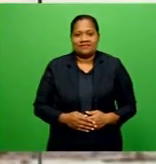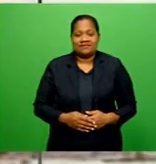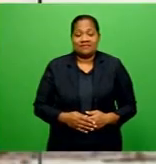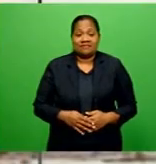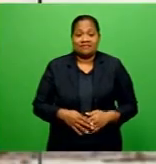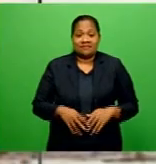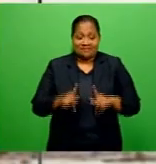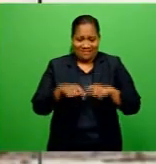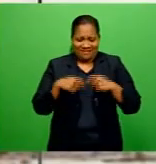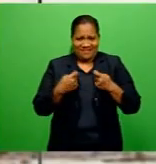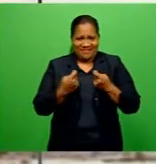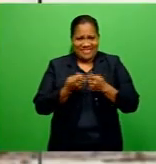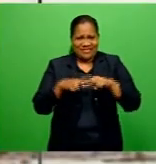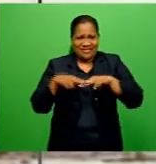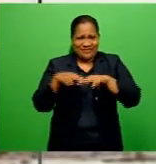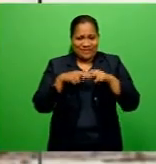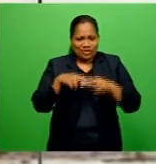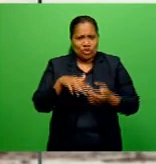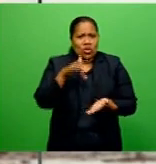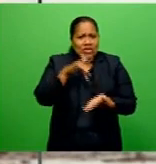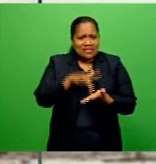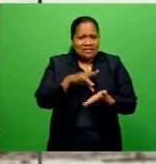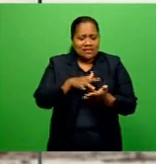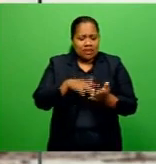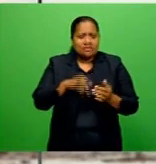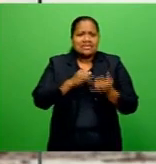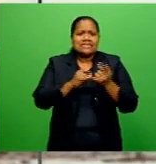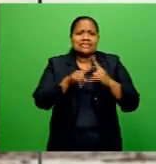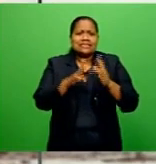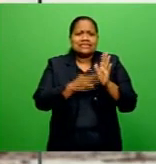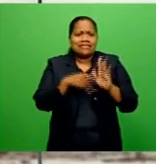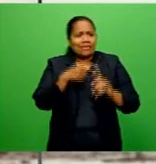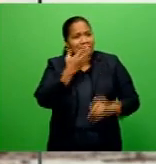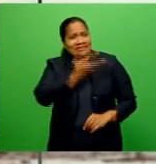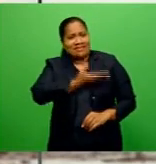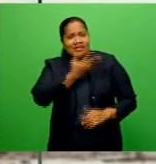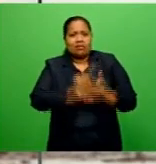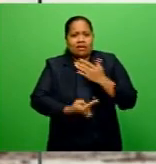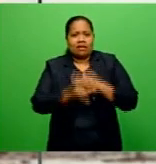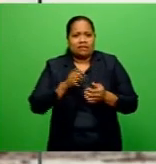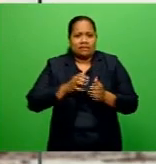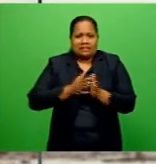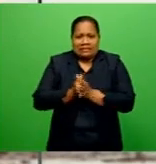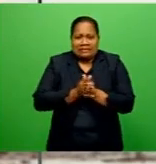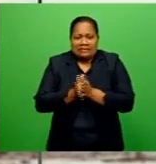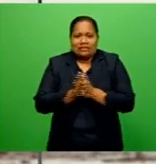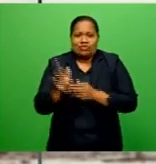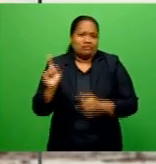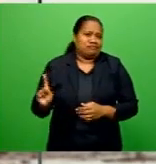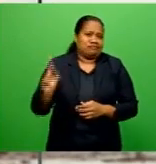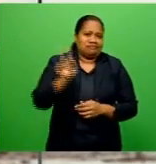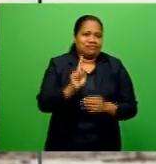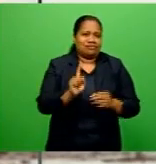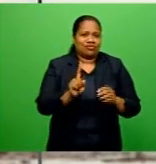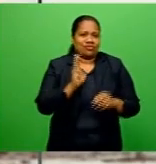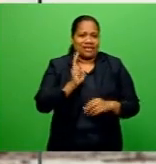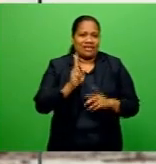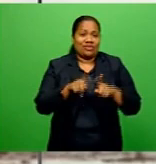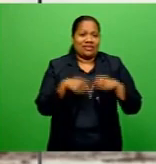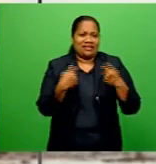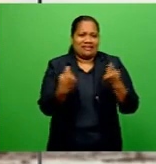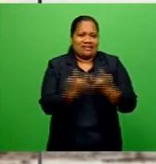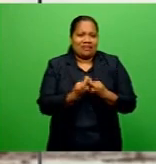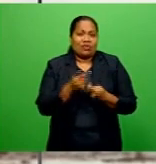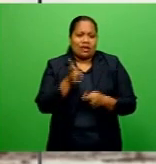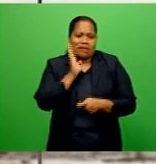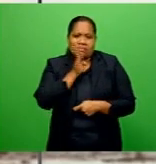Flying Fijian centre Samaritans is excited about his return to the Bristol Bears starting lineup after missing their